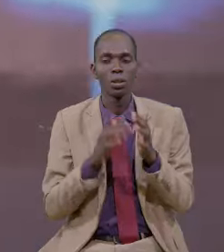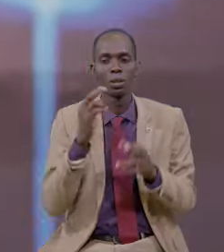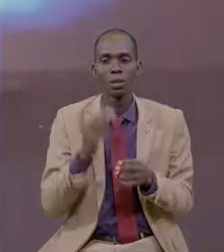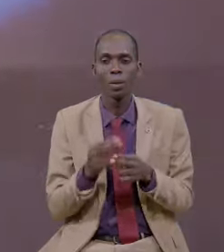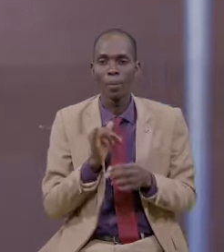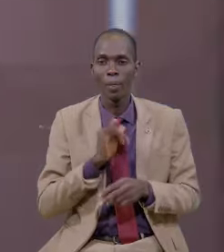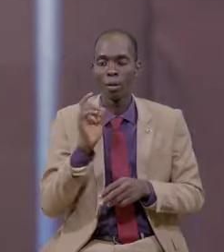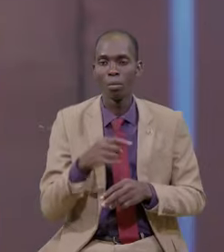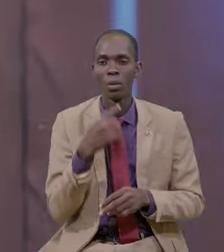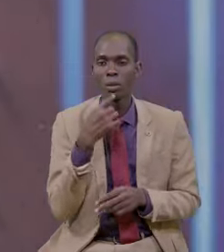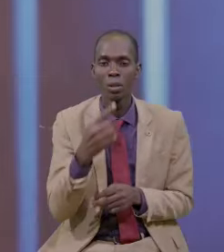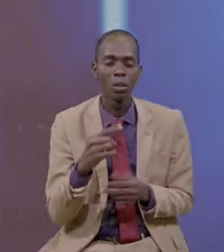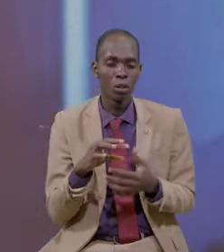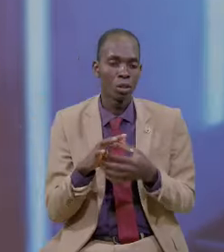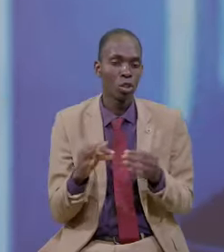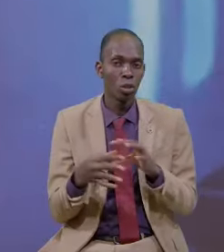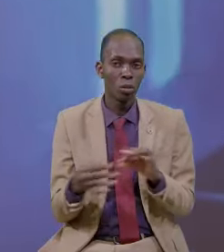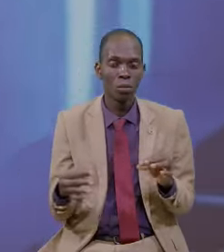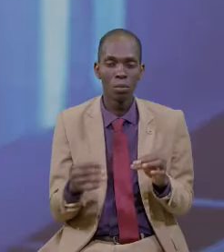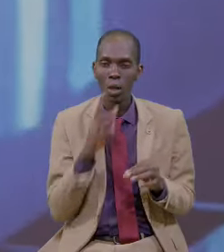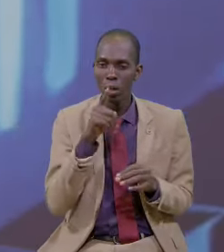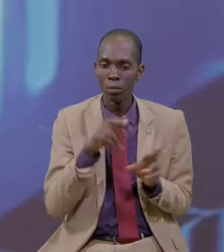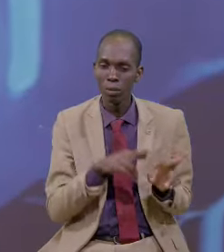stories. Are you ready to hear?